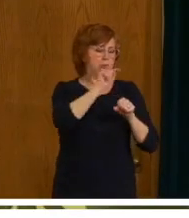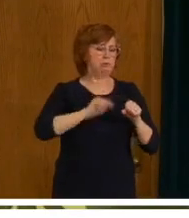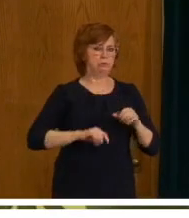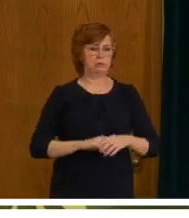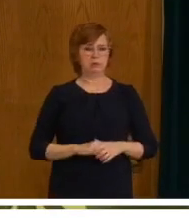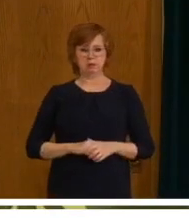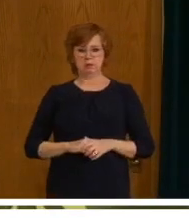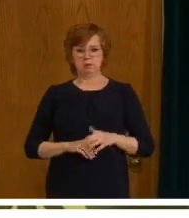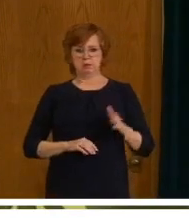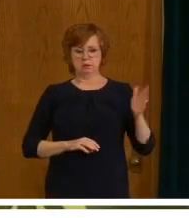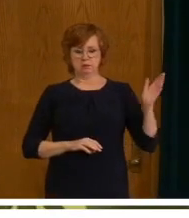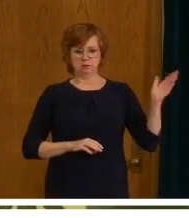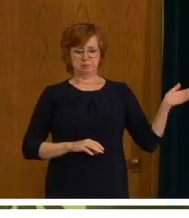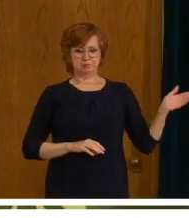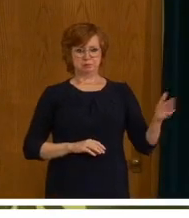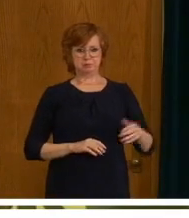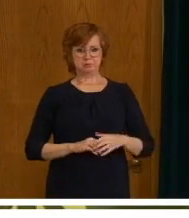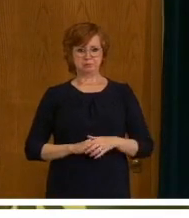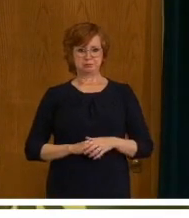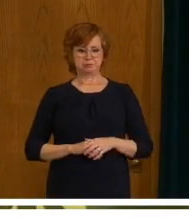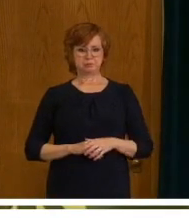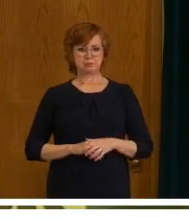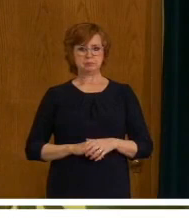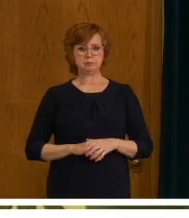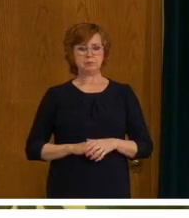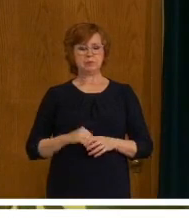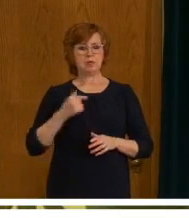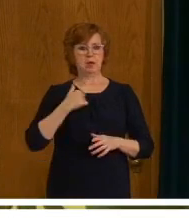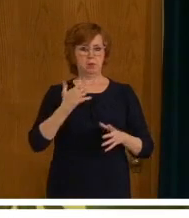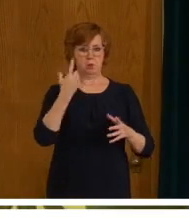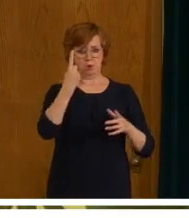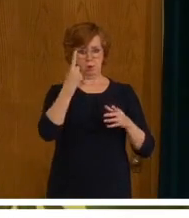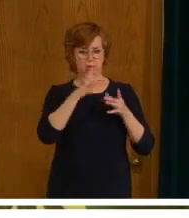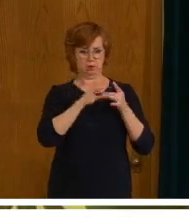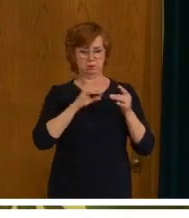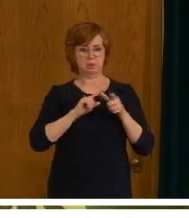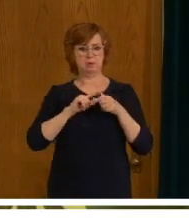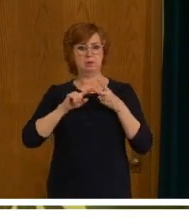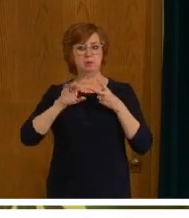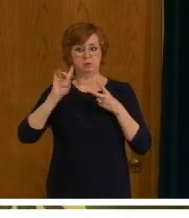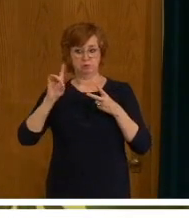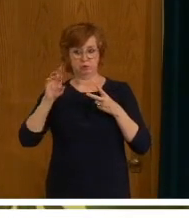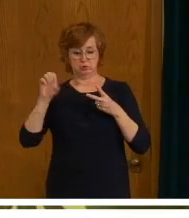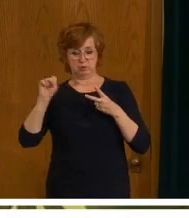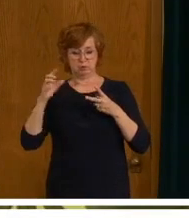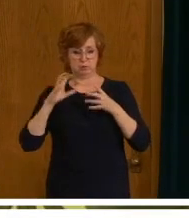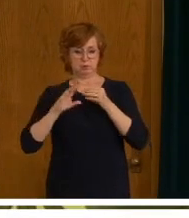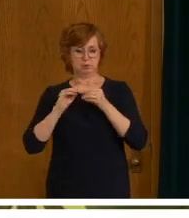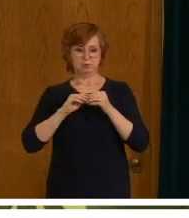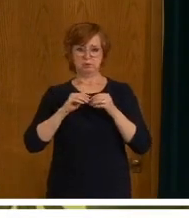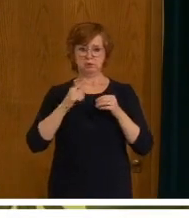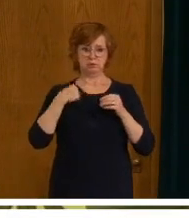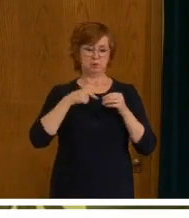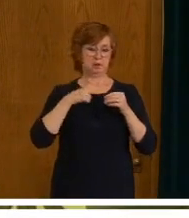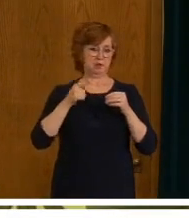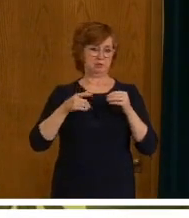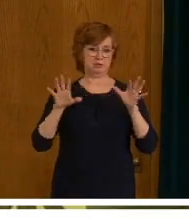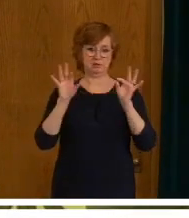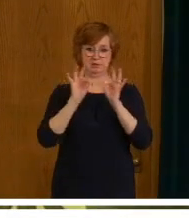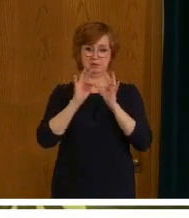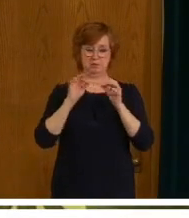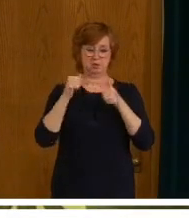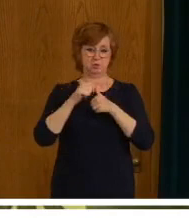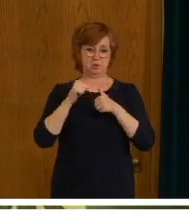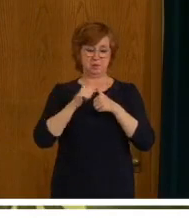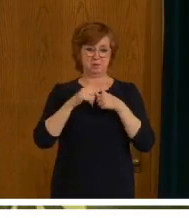province. Yeah, I would make a comment, and Dr. Shahab, you may have a comment as well, but COVID is not going away. We're